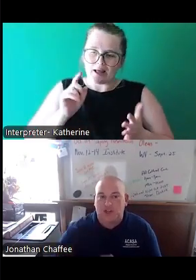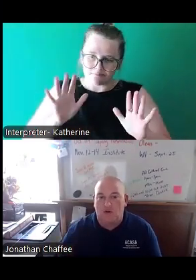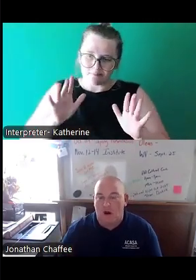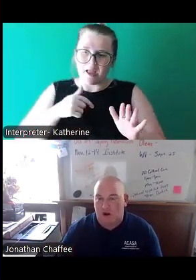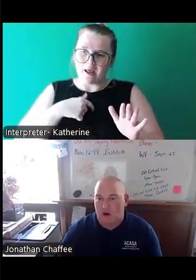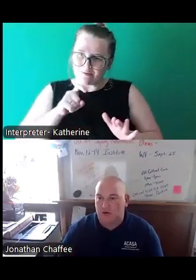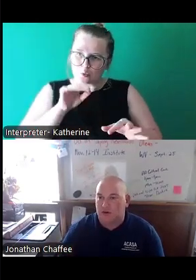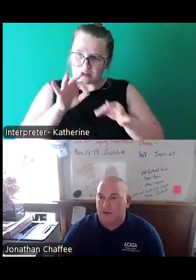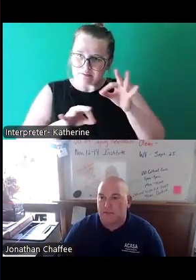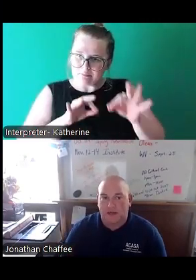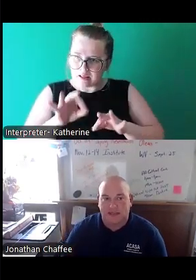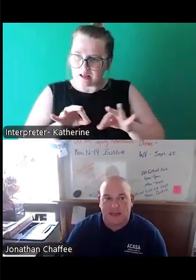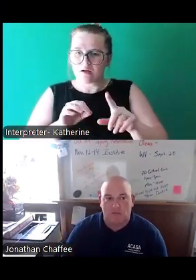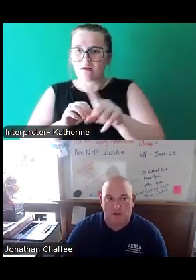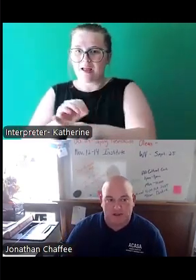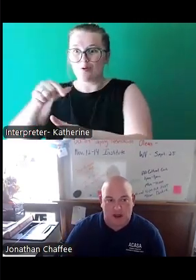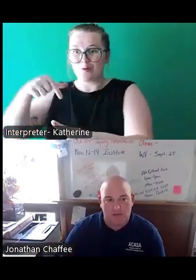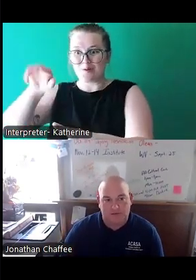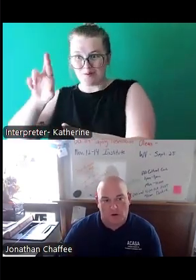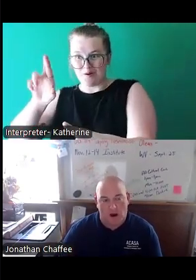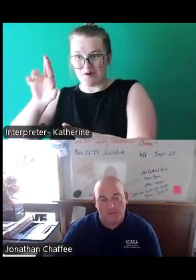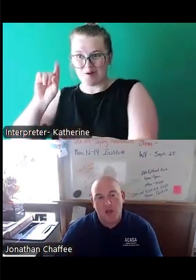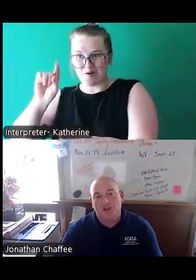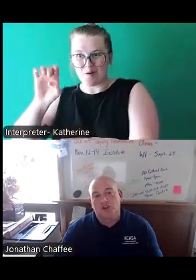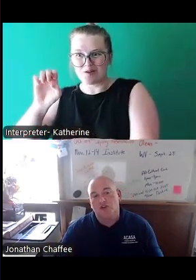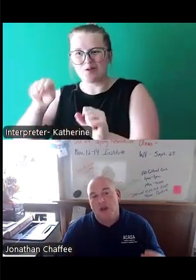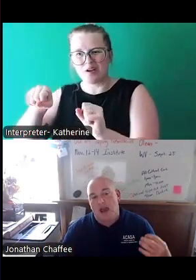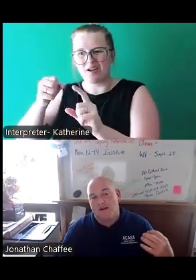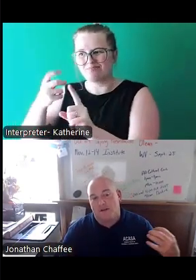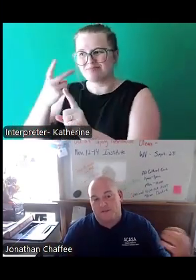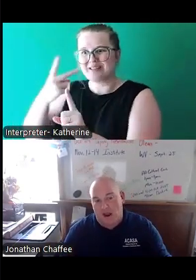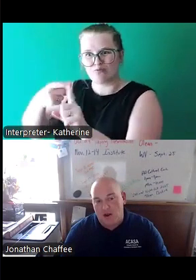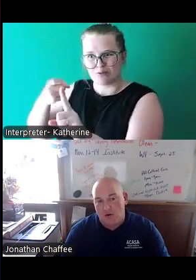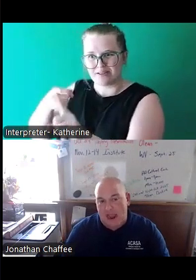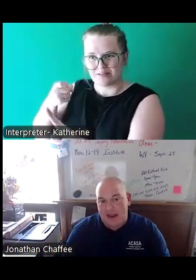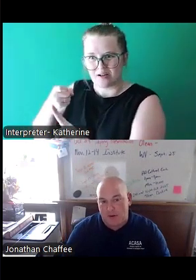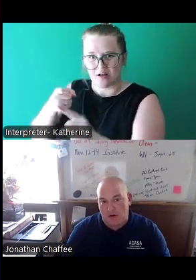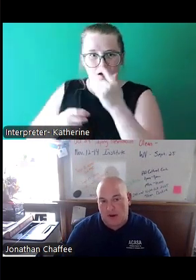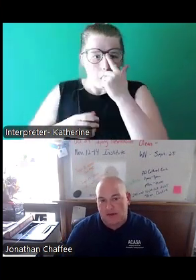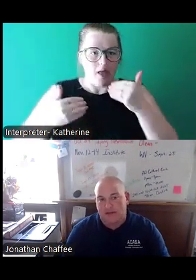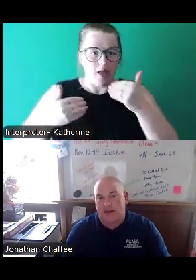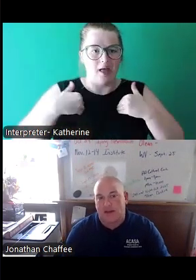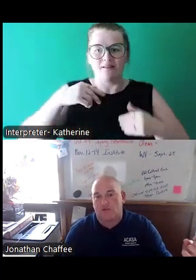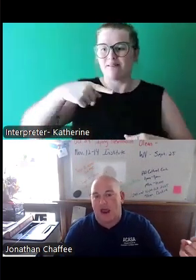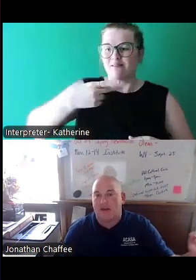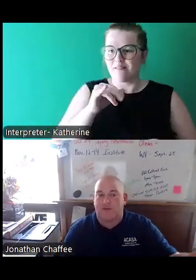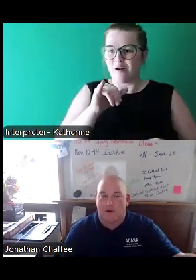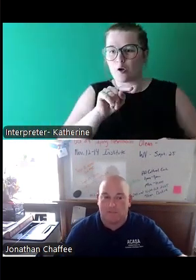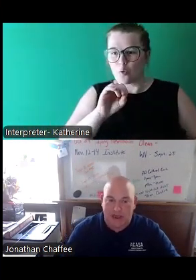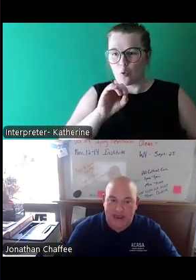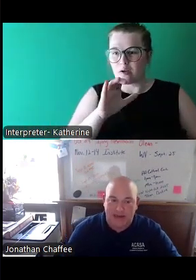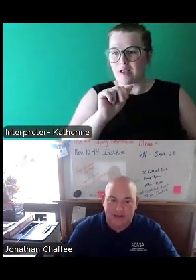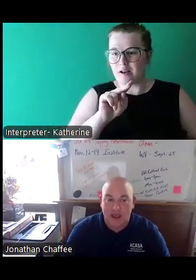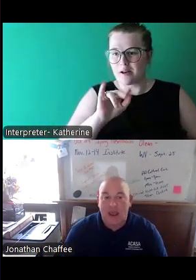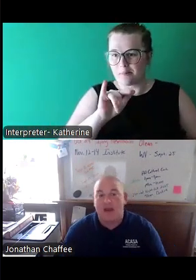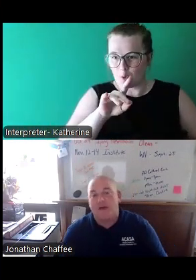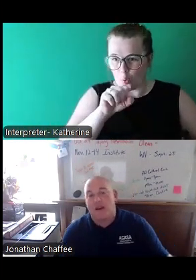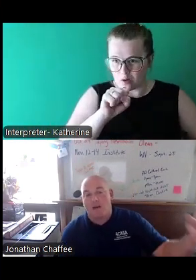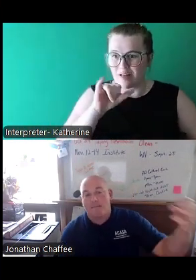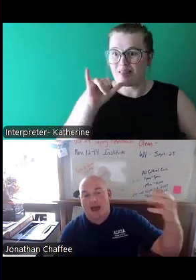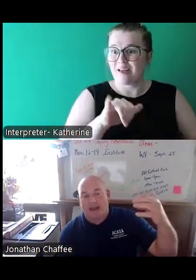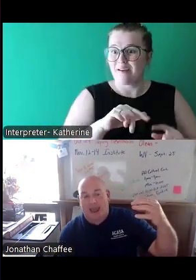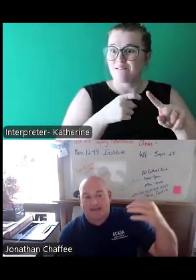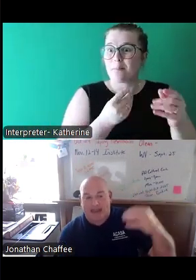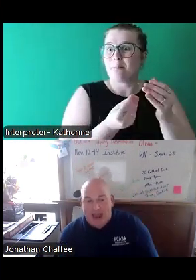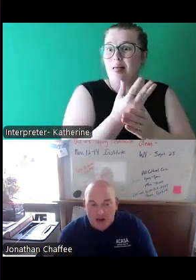have this QR code so people can see where this comes from. So you have phytocannabinoids that are derived from plants, and then